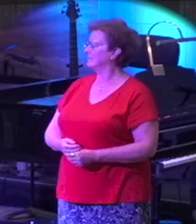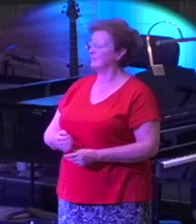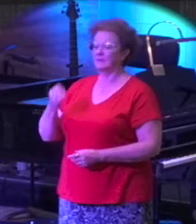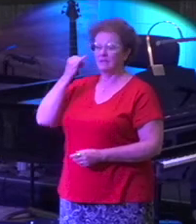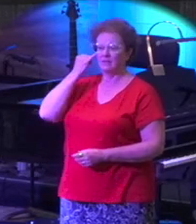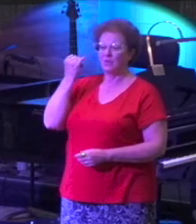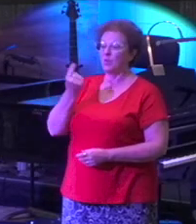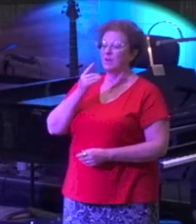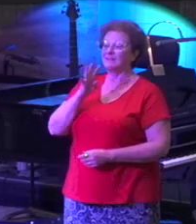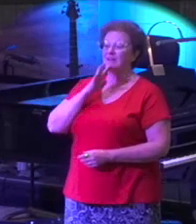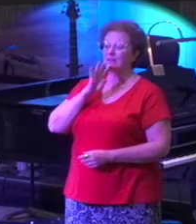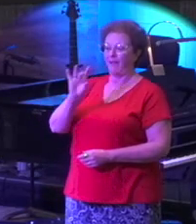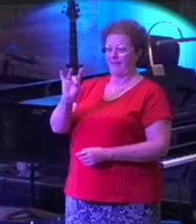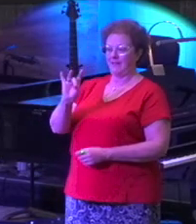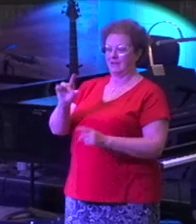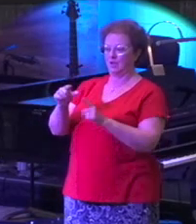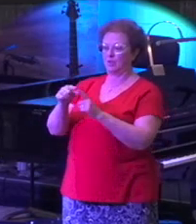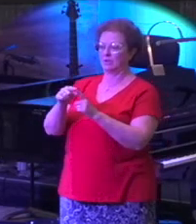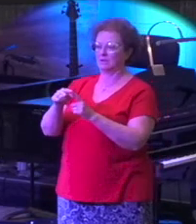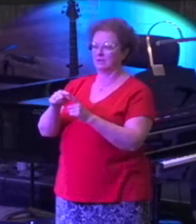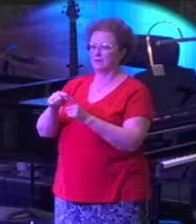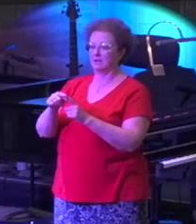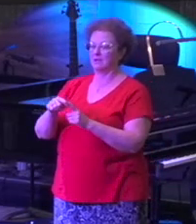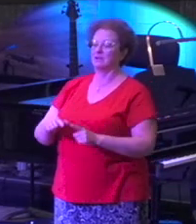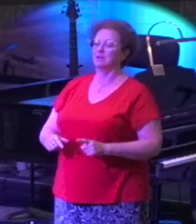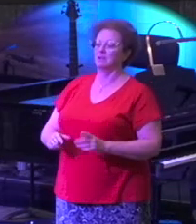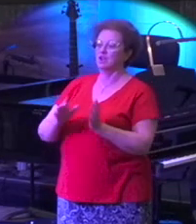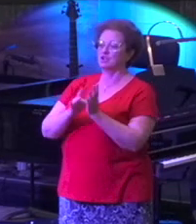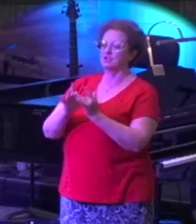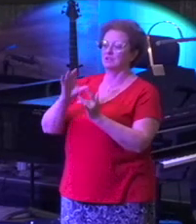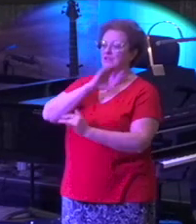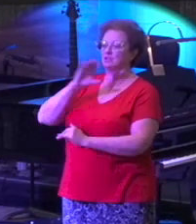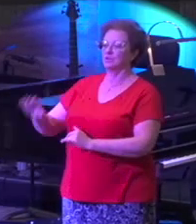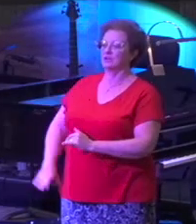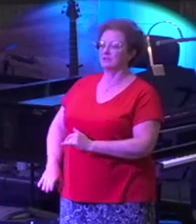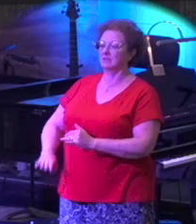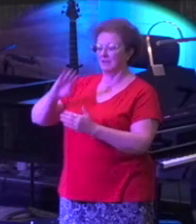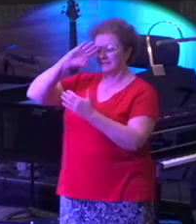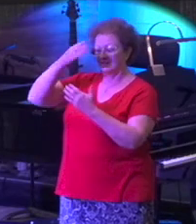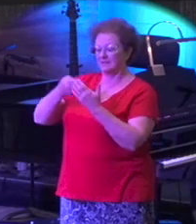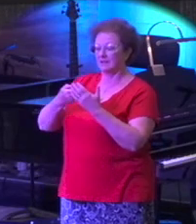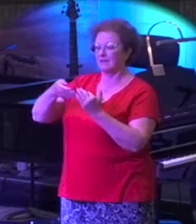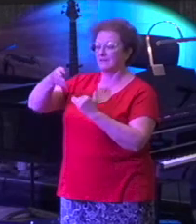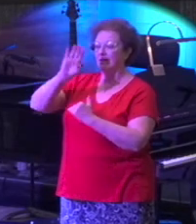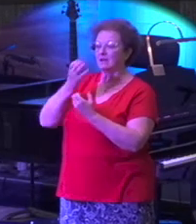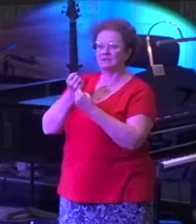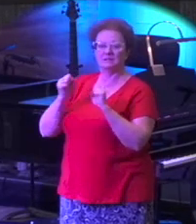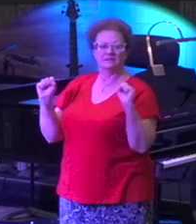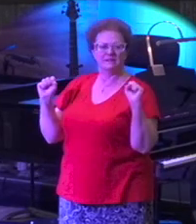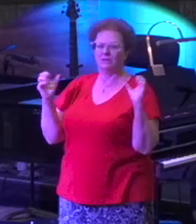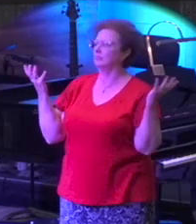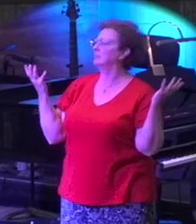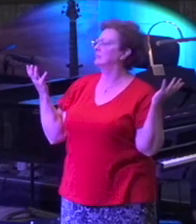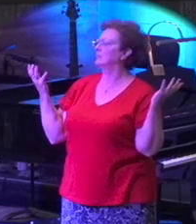around the city? Jesus Christ is the Son of God, Savior. And then people would be like, what? And